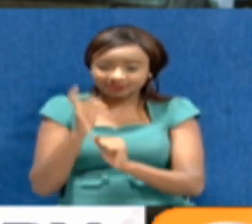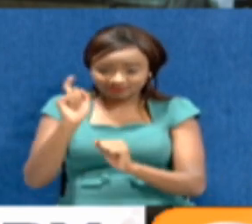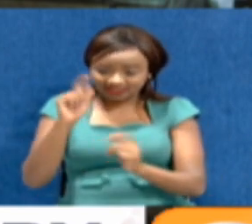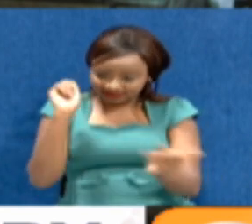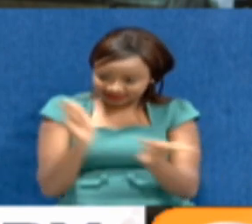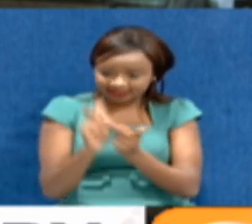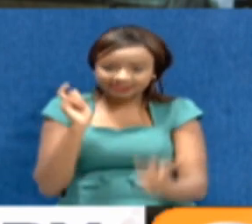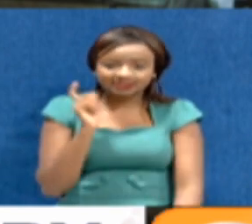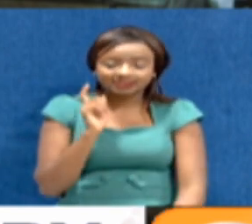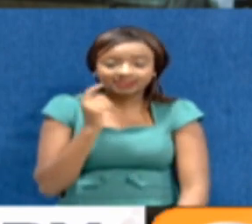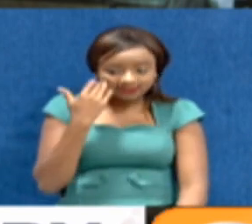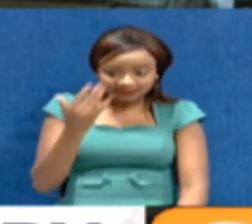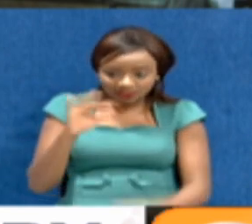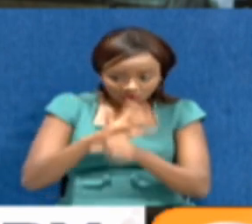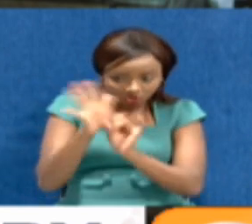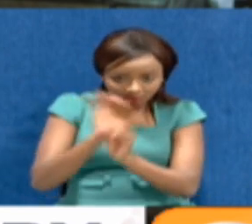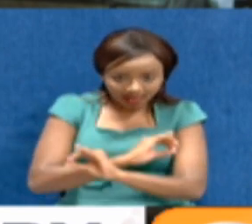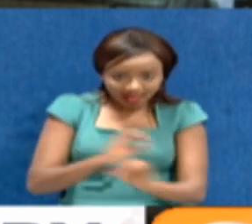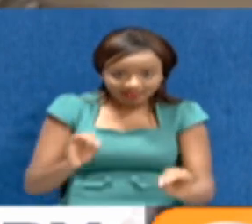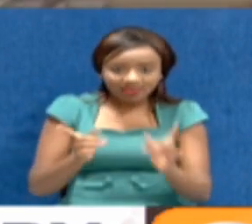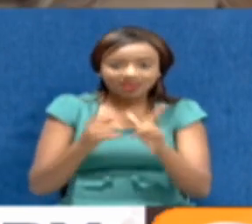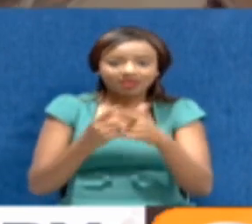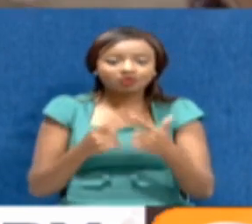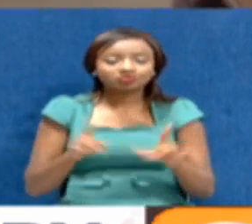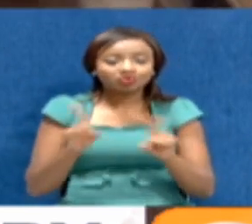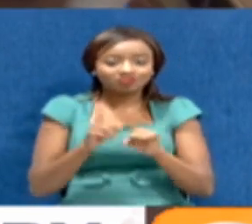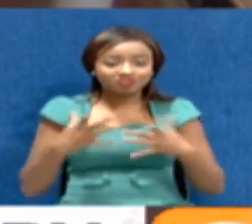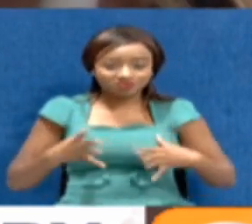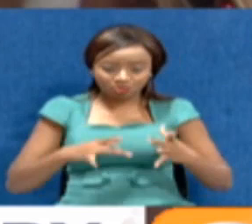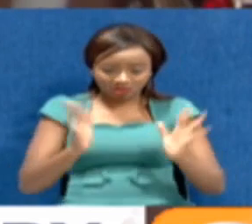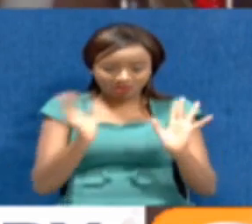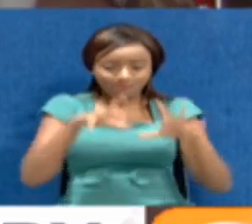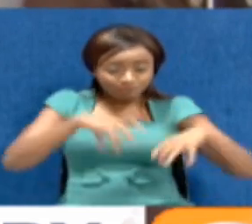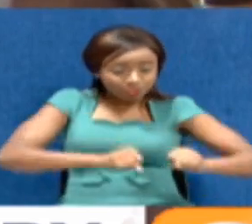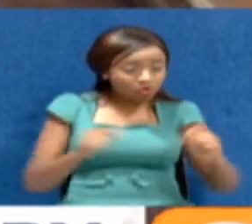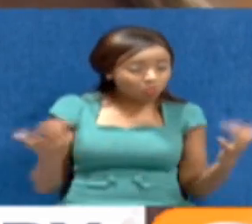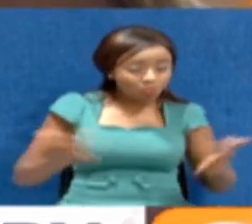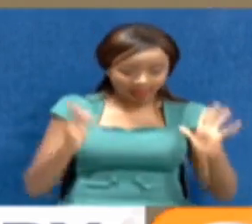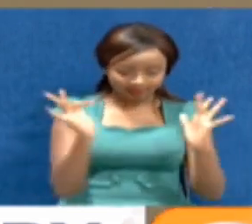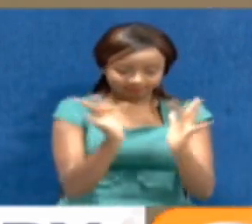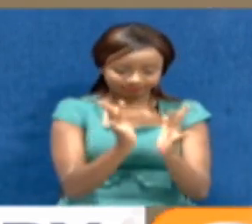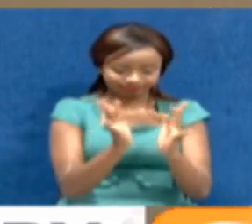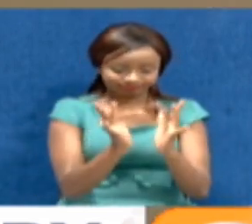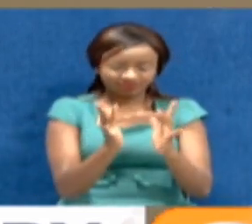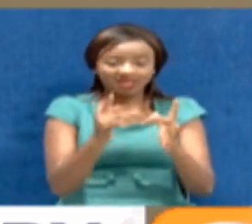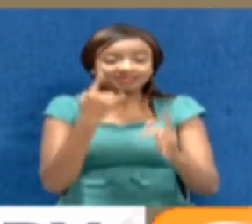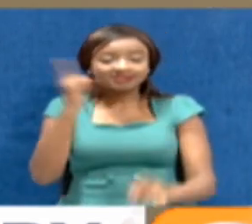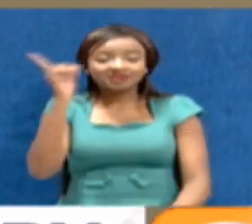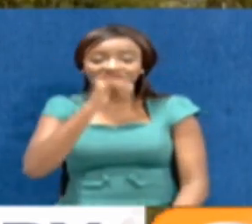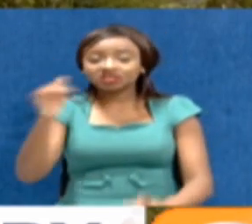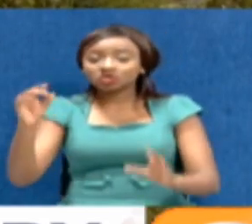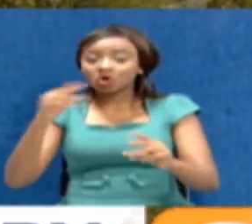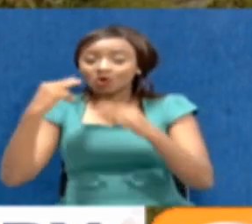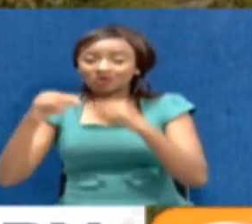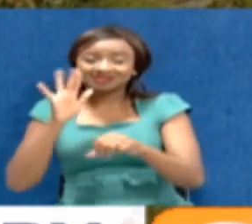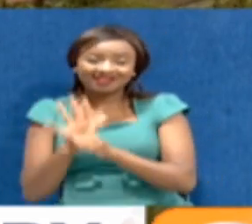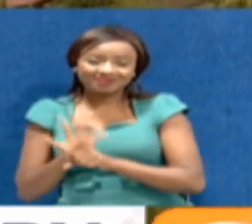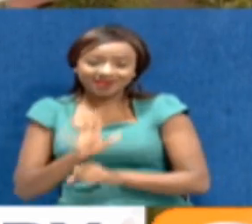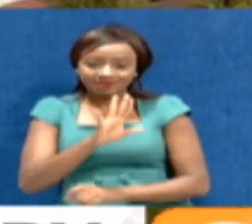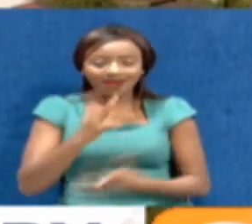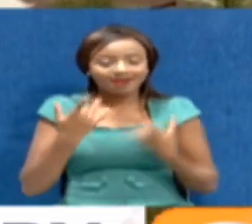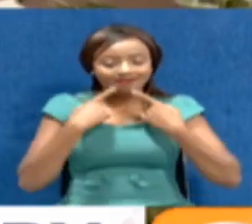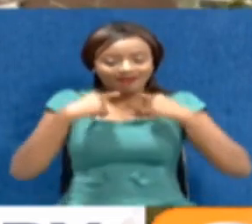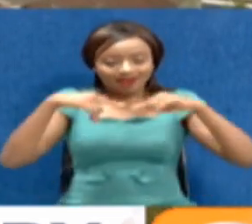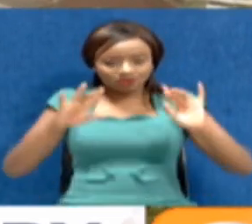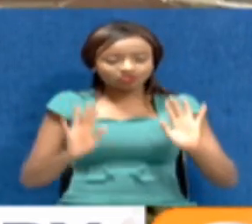minimize walk-in clients and encourage online bookings. Already, high-end hotels, especially in Nairobi and other major towns, have announced compliance to